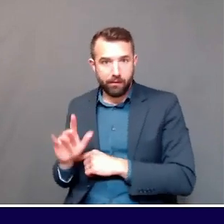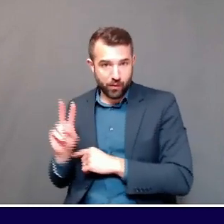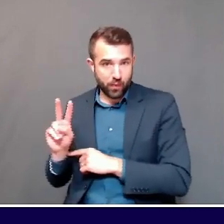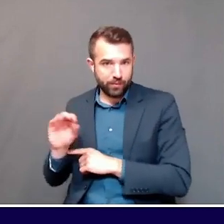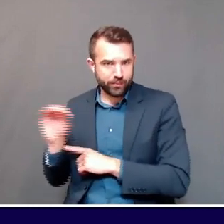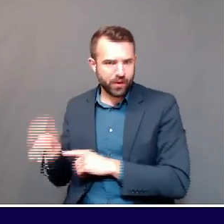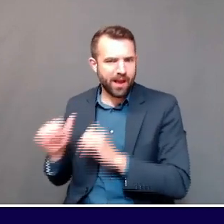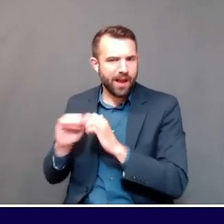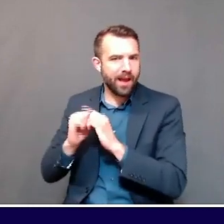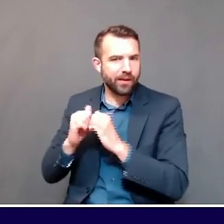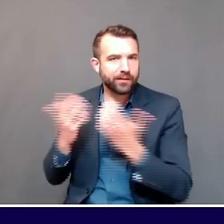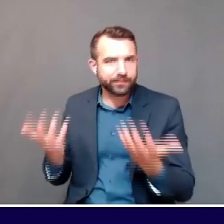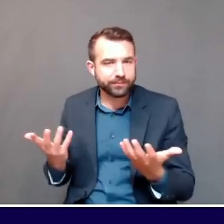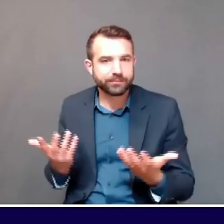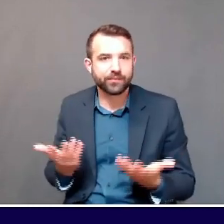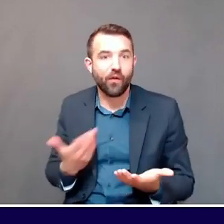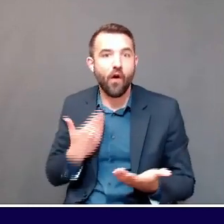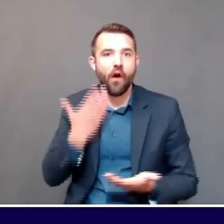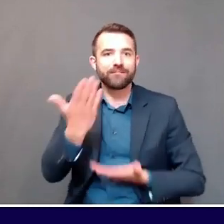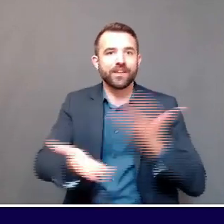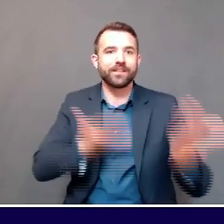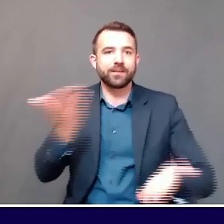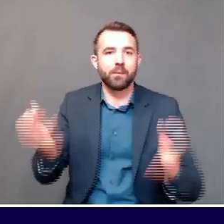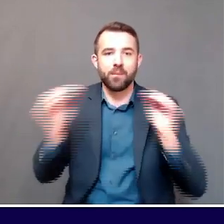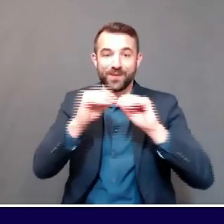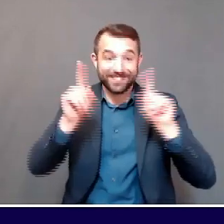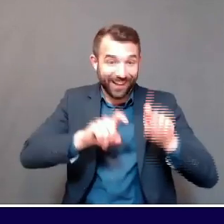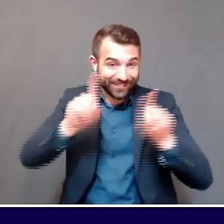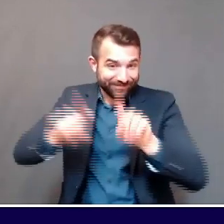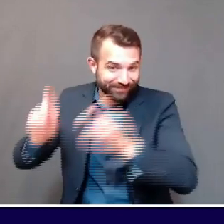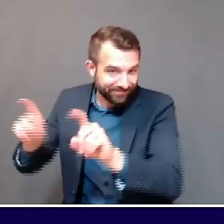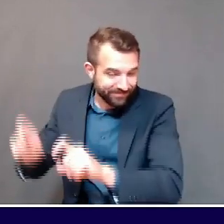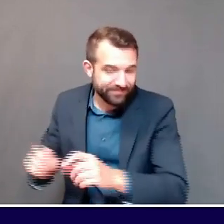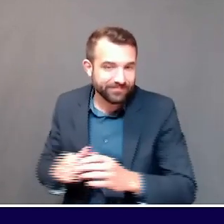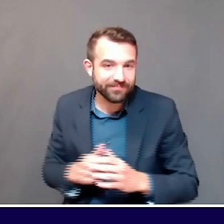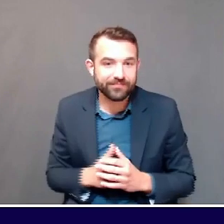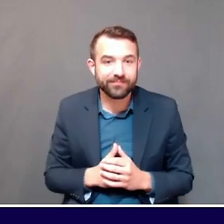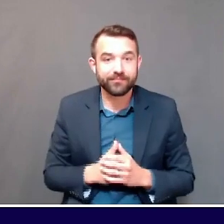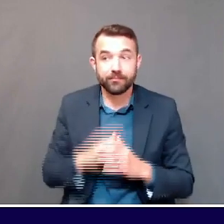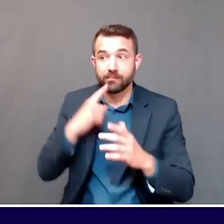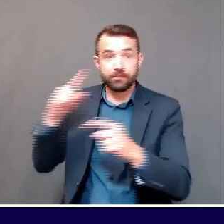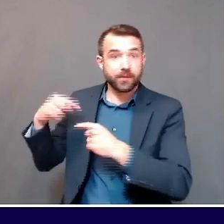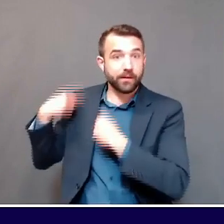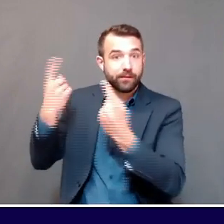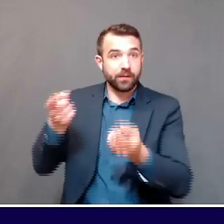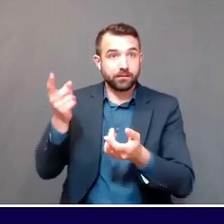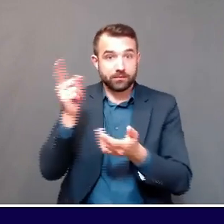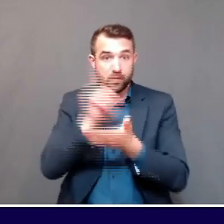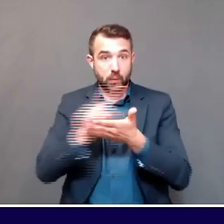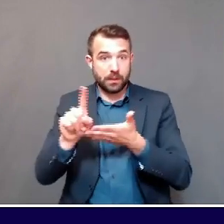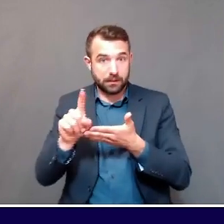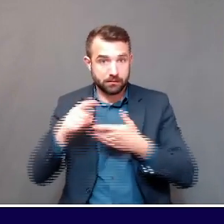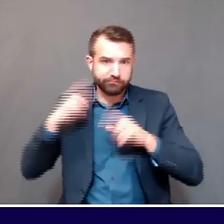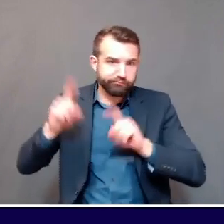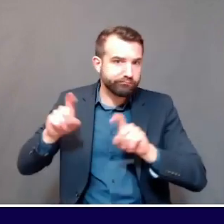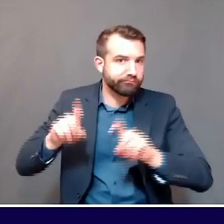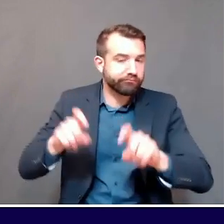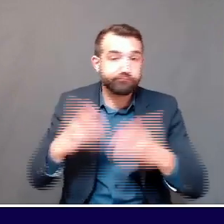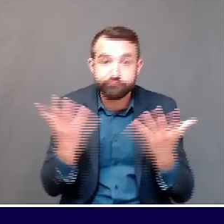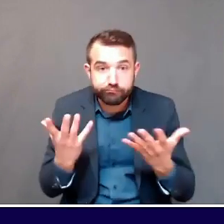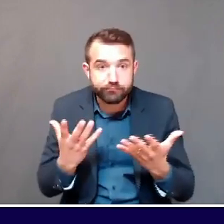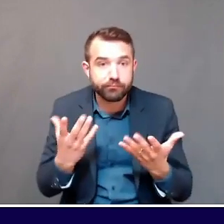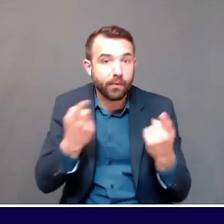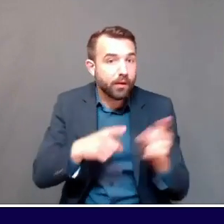update on just what has transpired in terms of testing in the past week. Just in the past week in Maine,